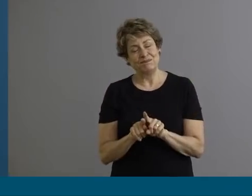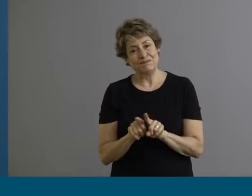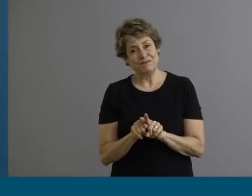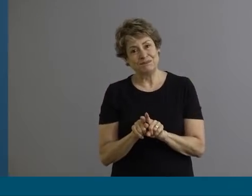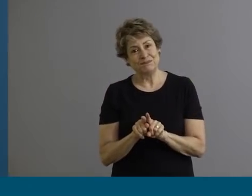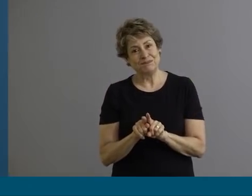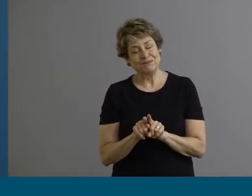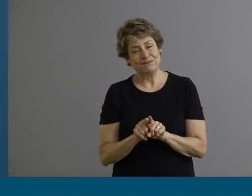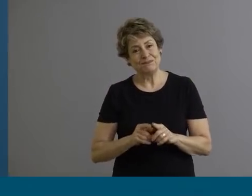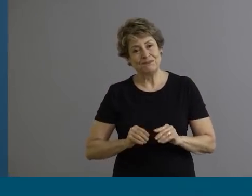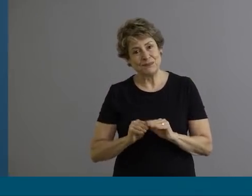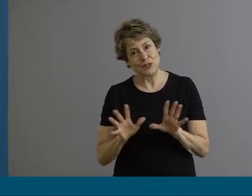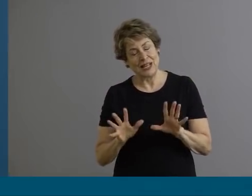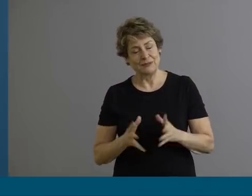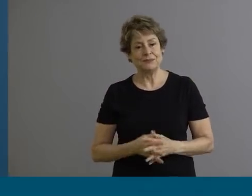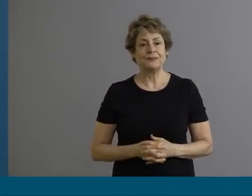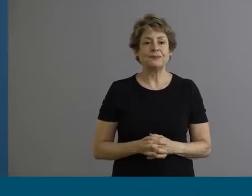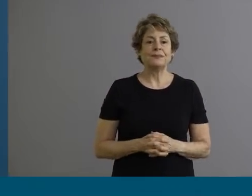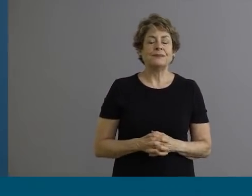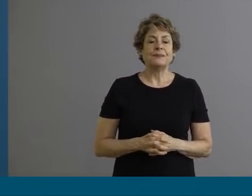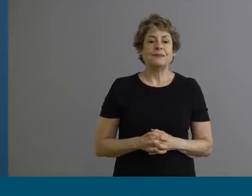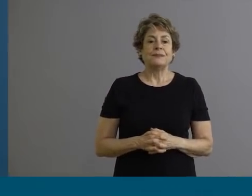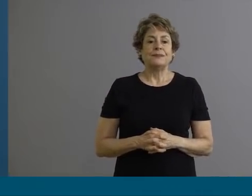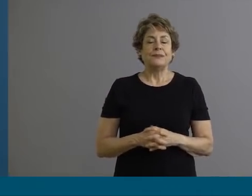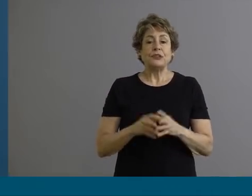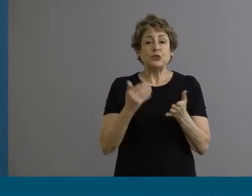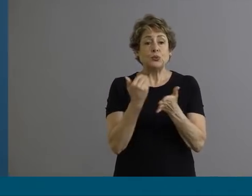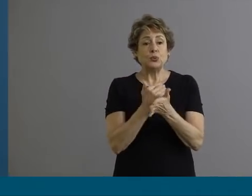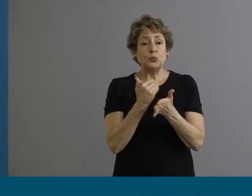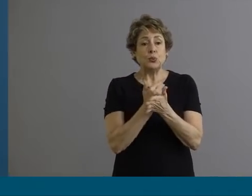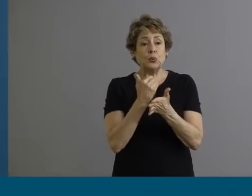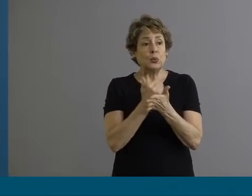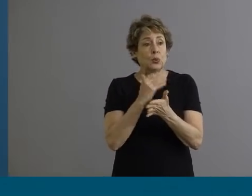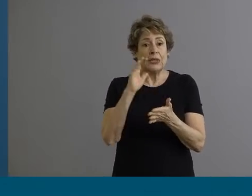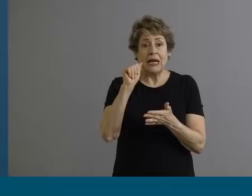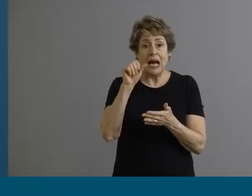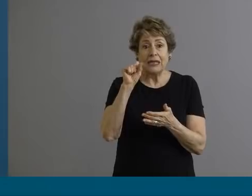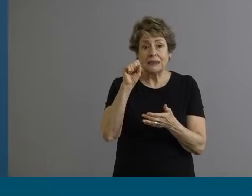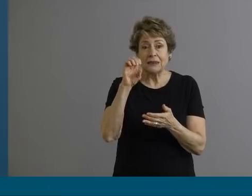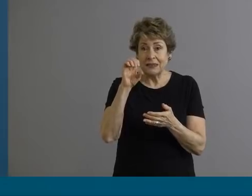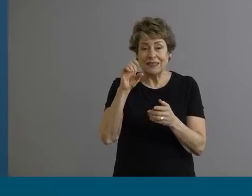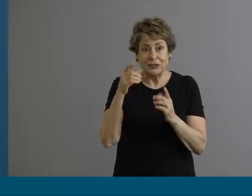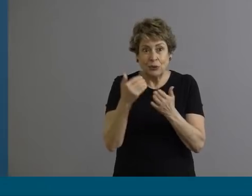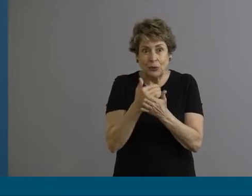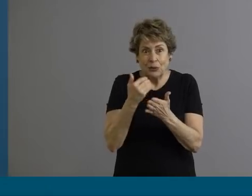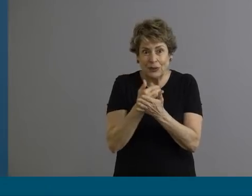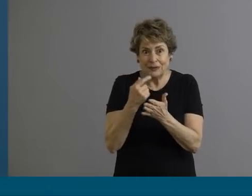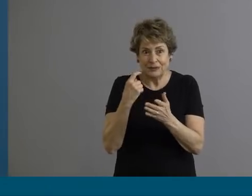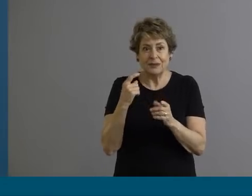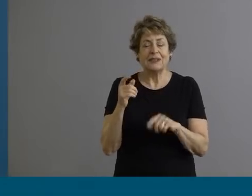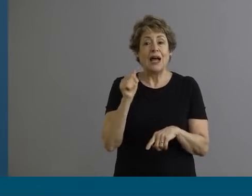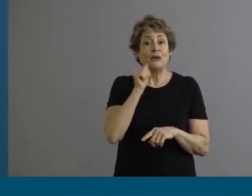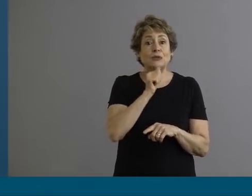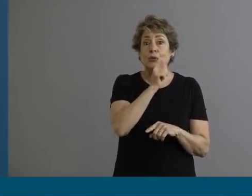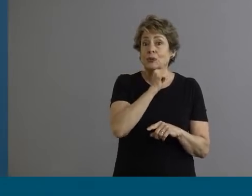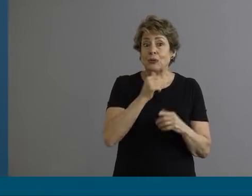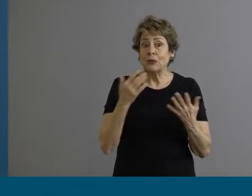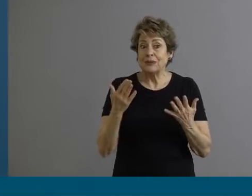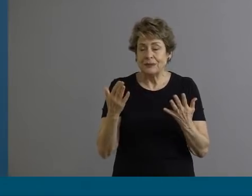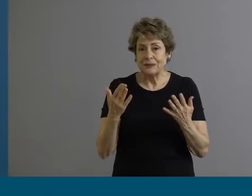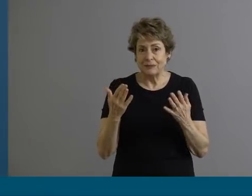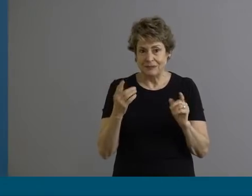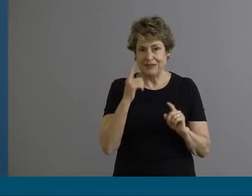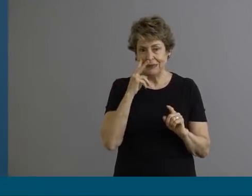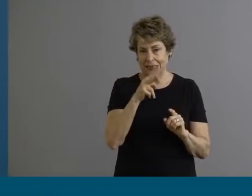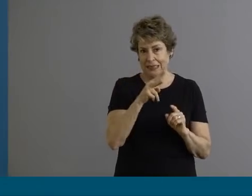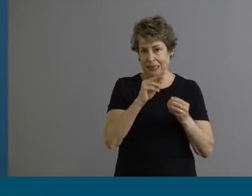state of Arizona. And you heard me talk about the stay-at-home order ending in May. And if you look at this graph, you